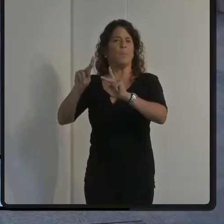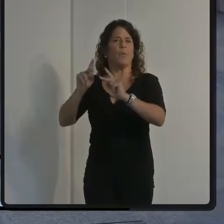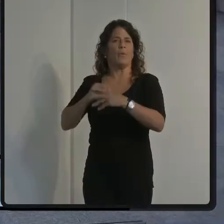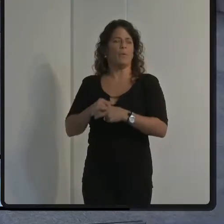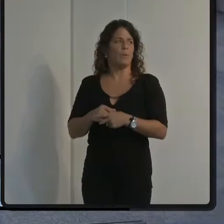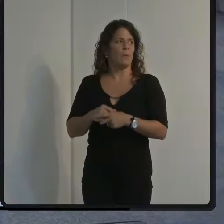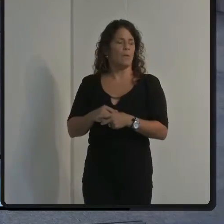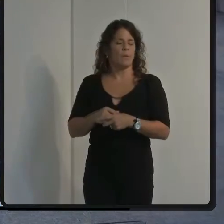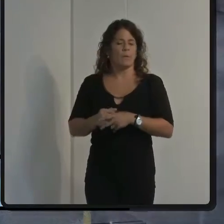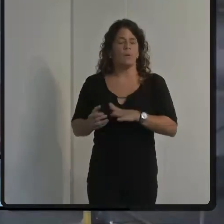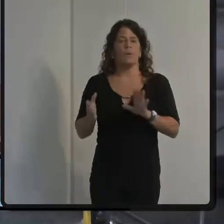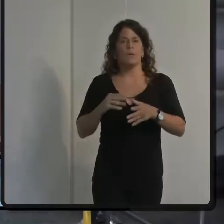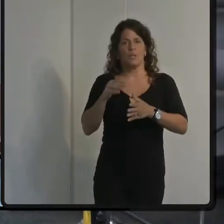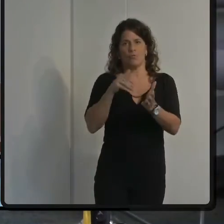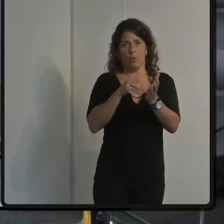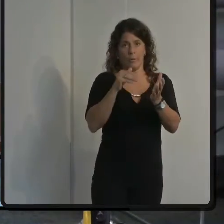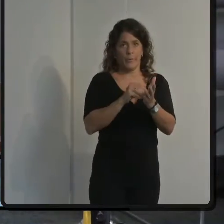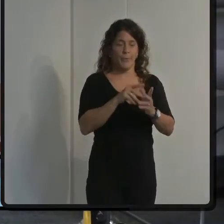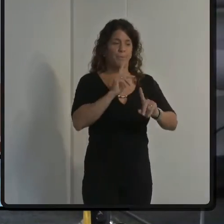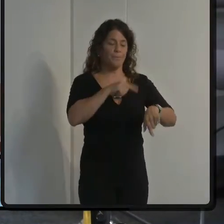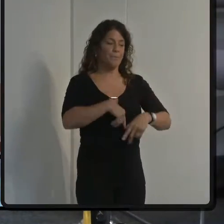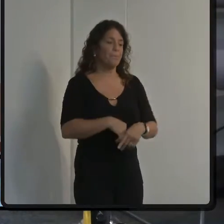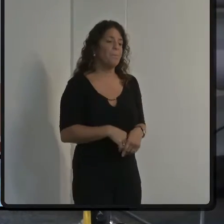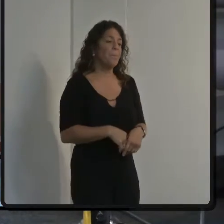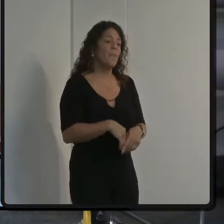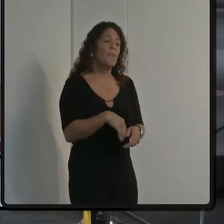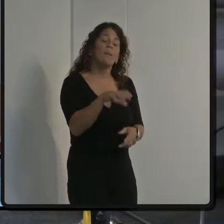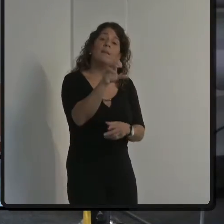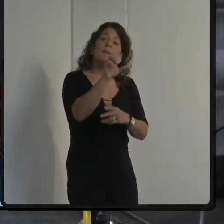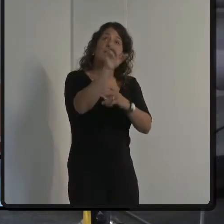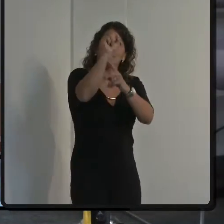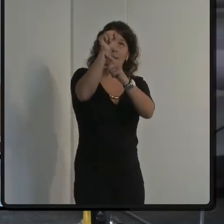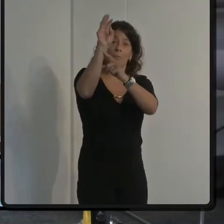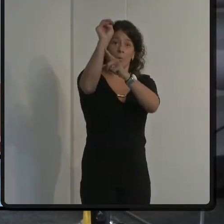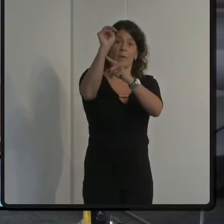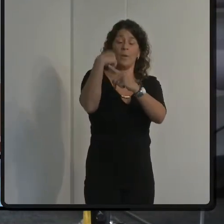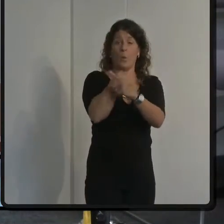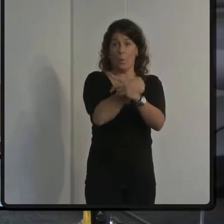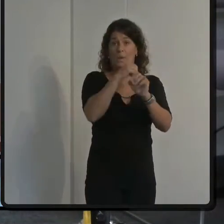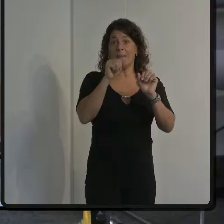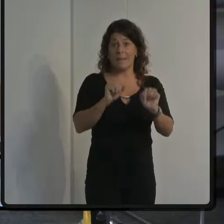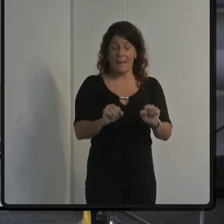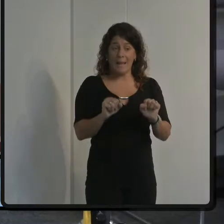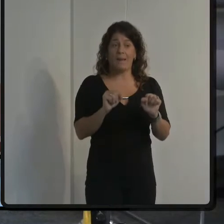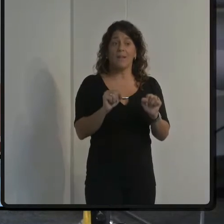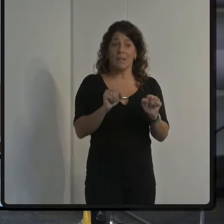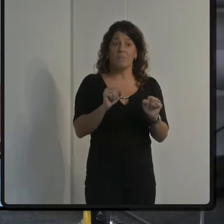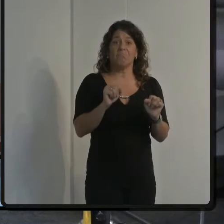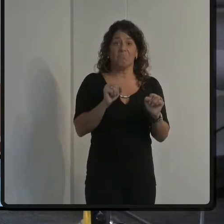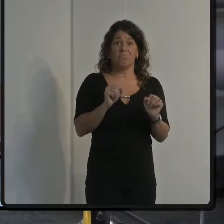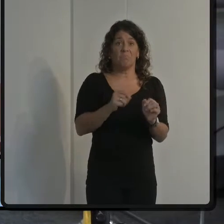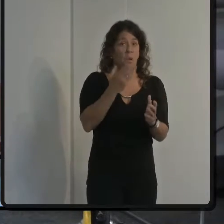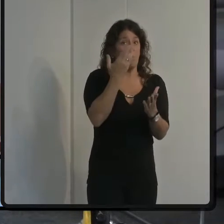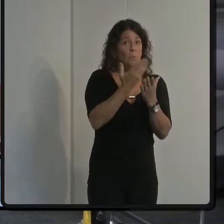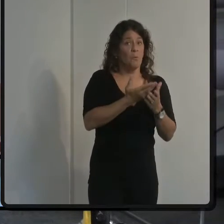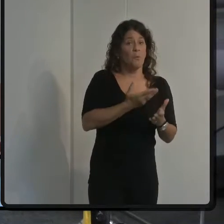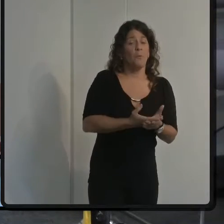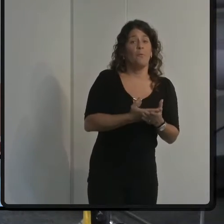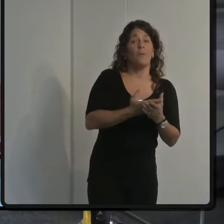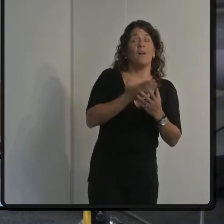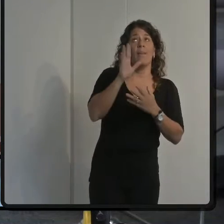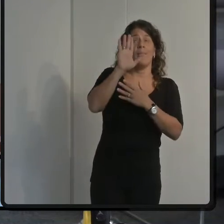With Santa Maria, we can correlate the intentional increase